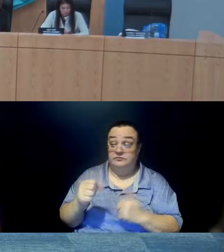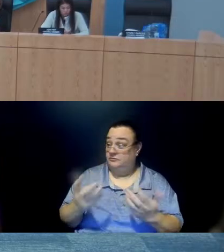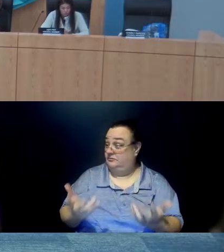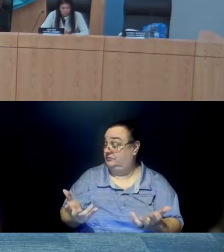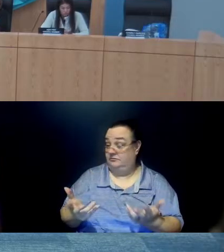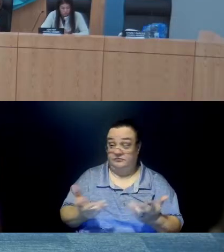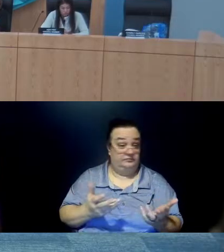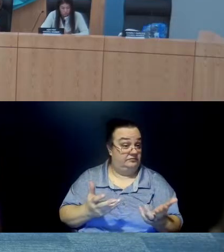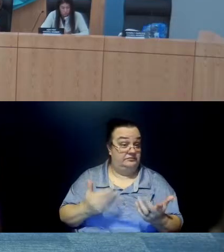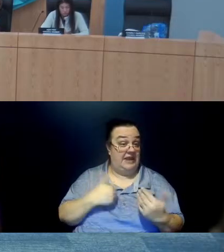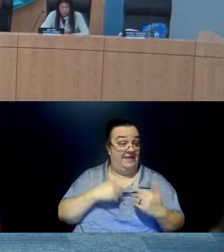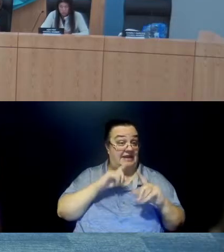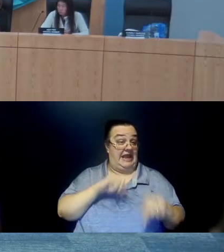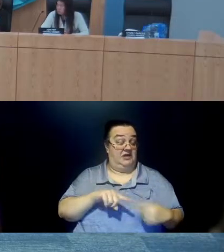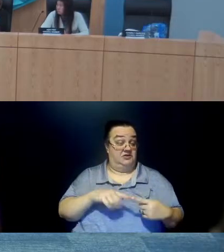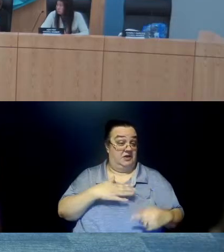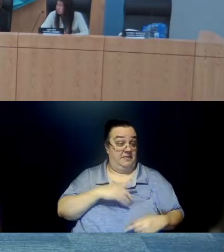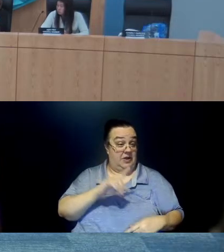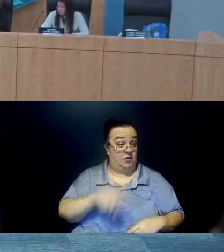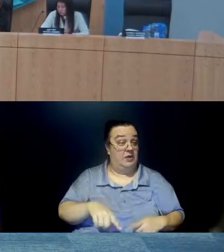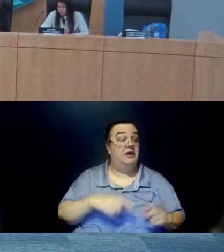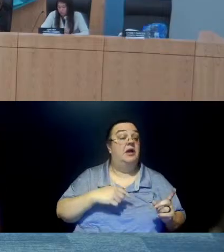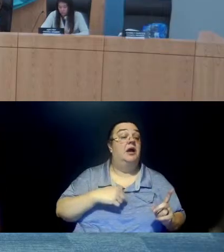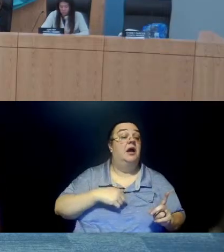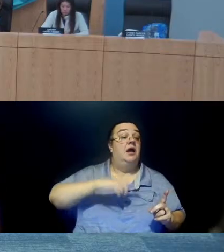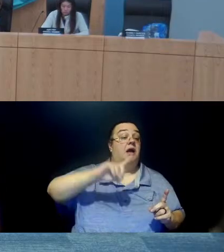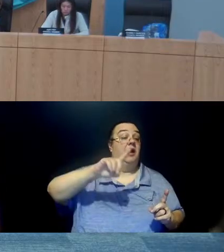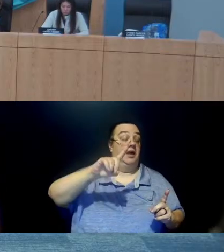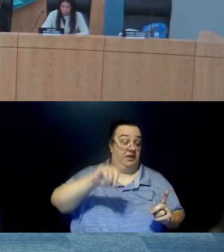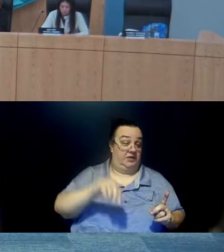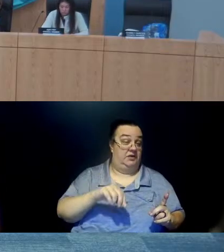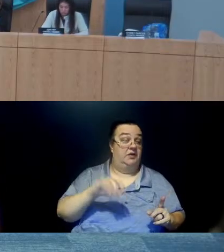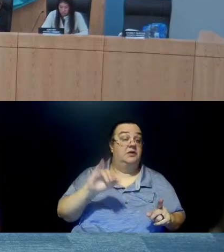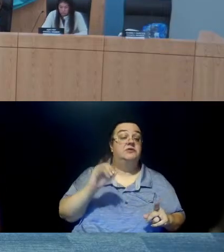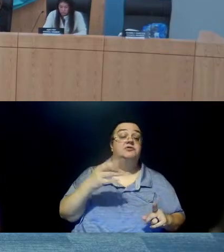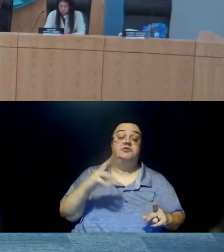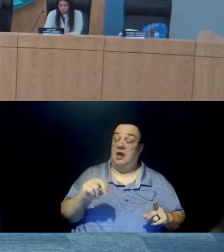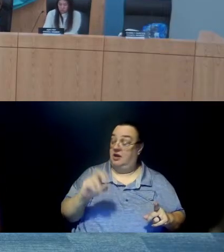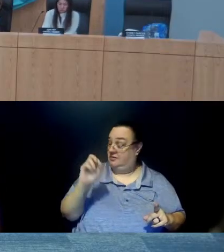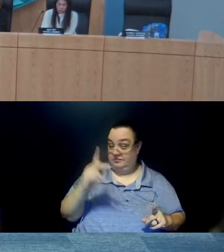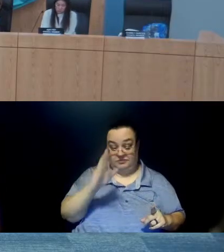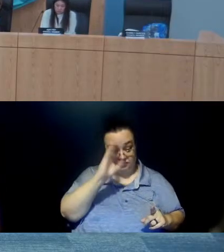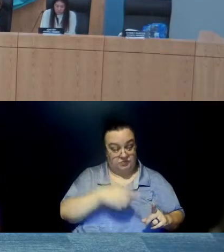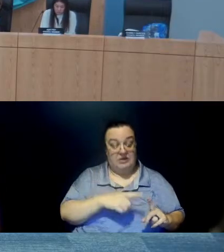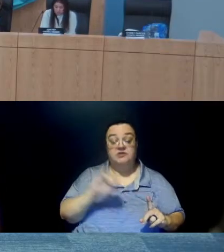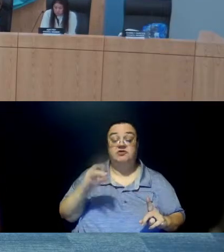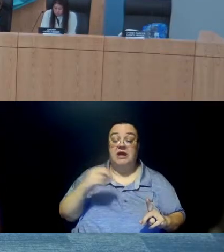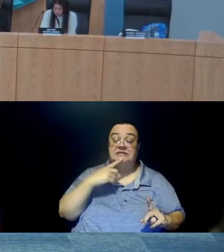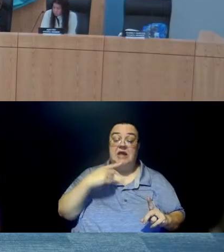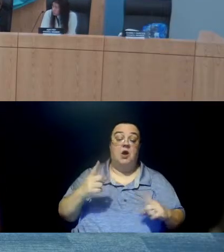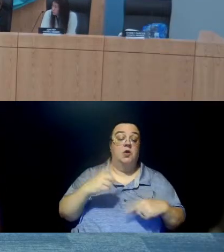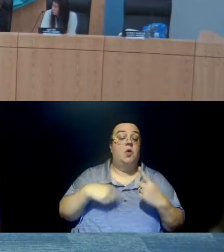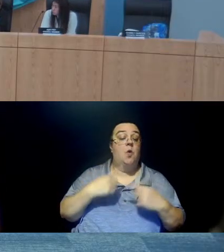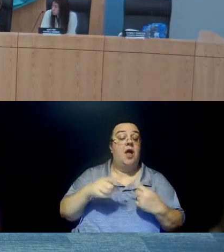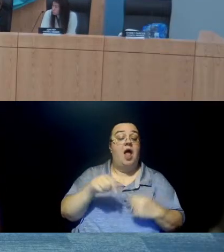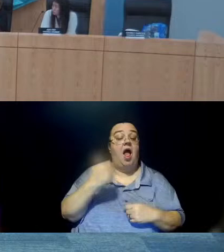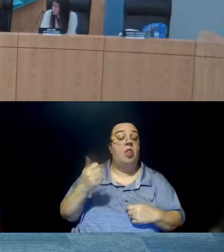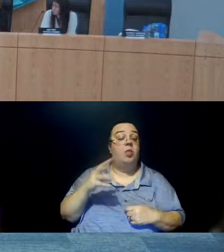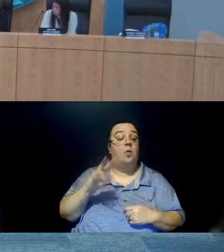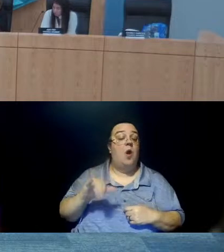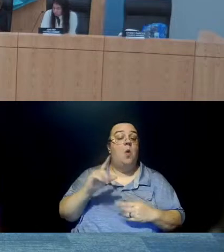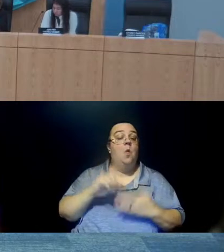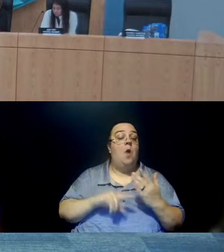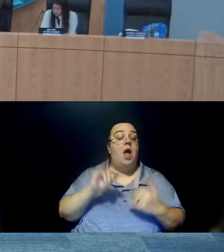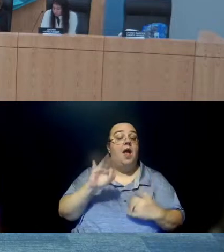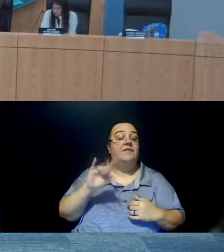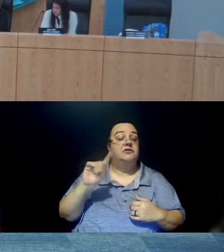You have an answer to my question? I do. Okay. Just Going- straight out. Go Going ahead. the other way, what if we just present